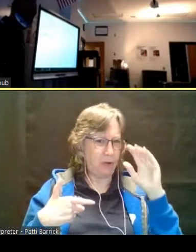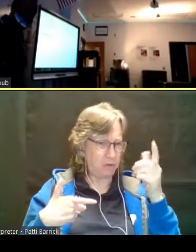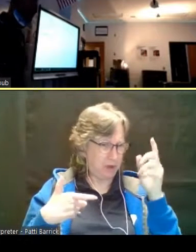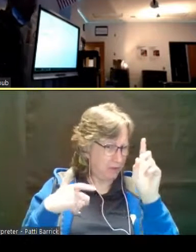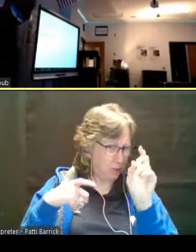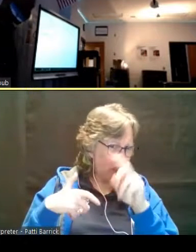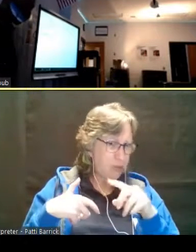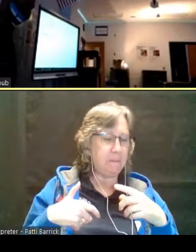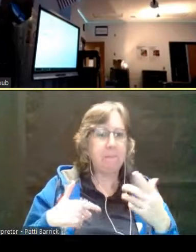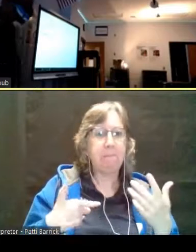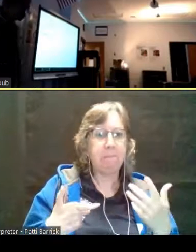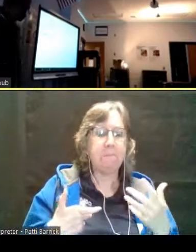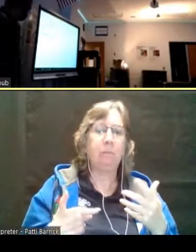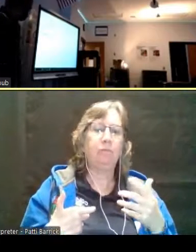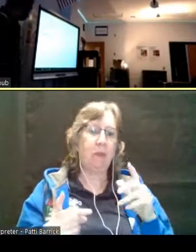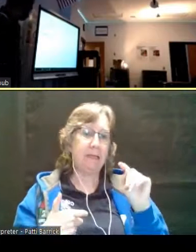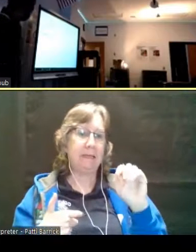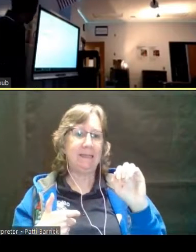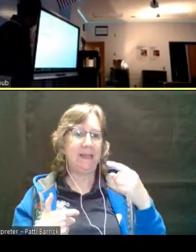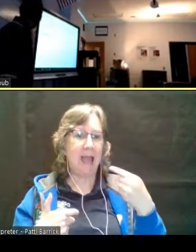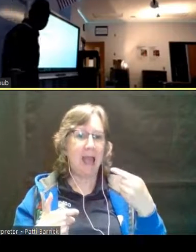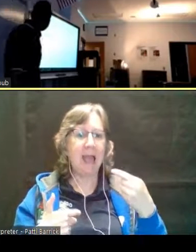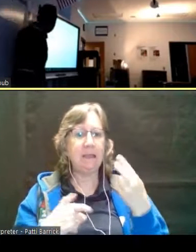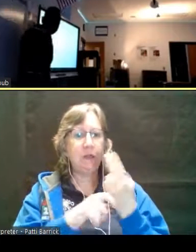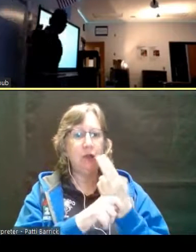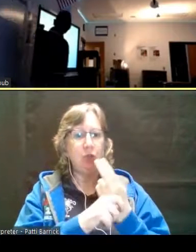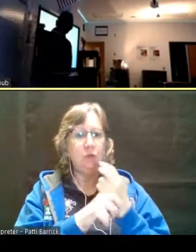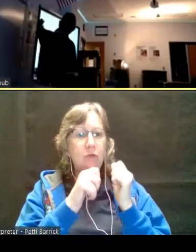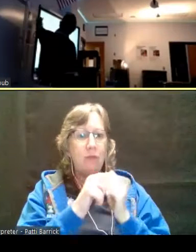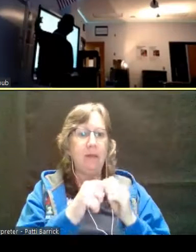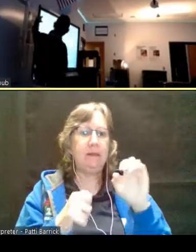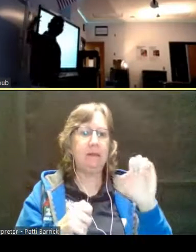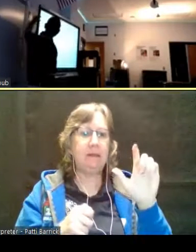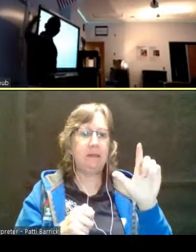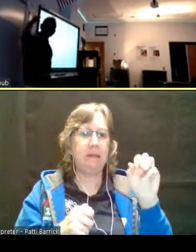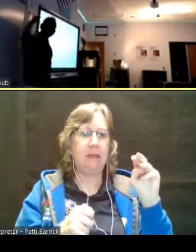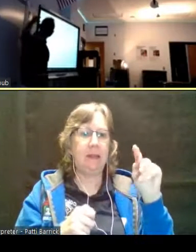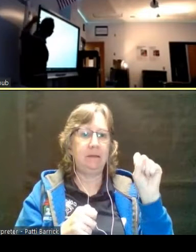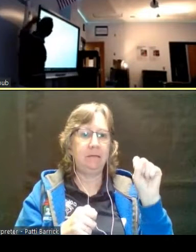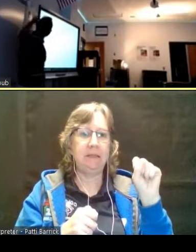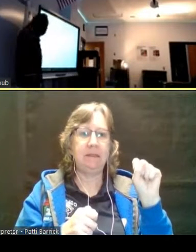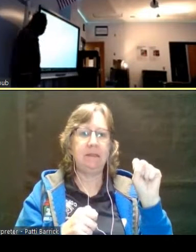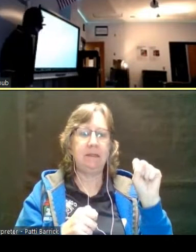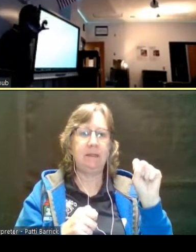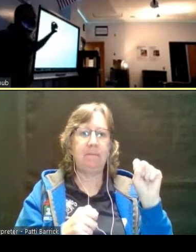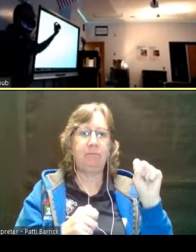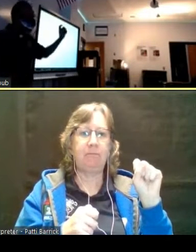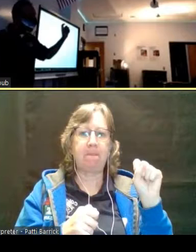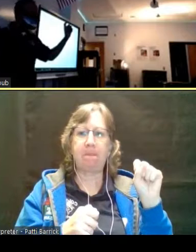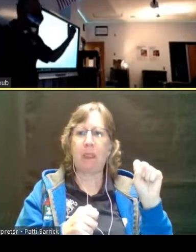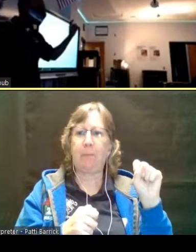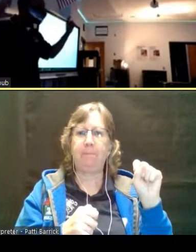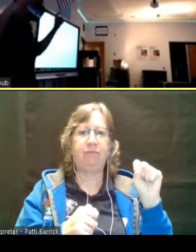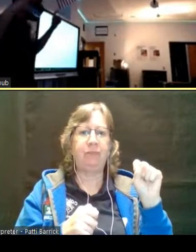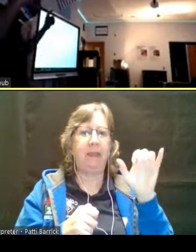So a tag is basically used to, along with elements, and you will see them with less than and